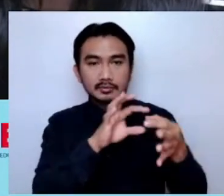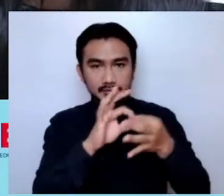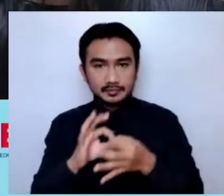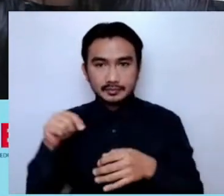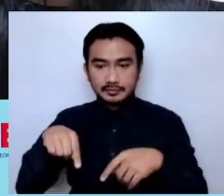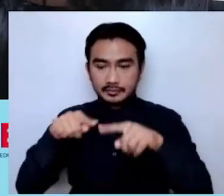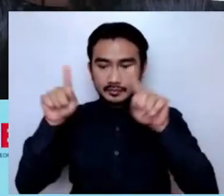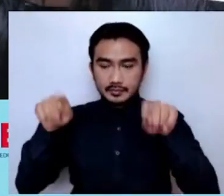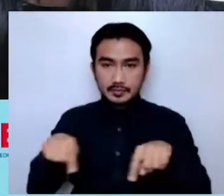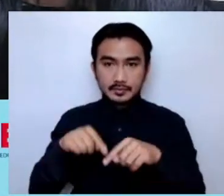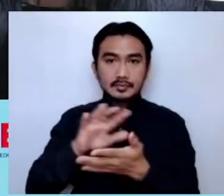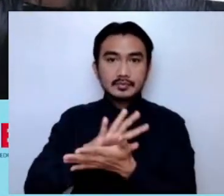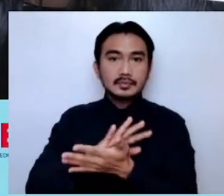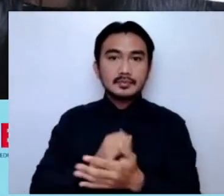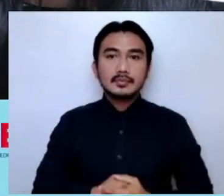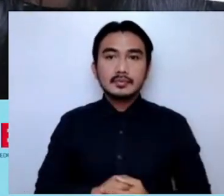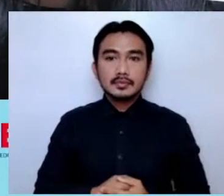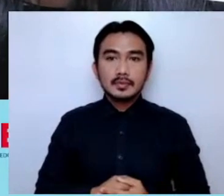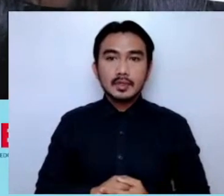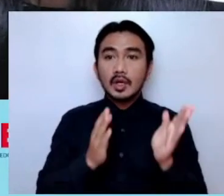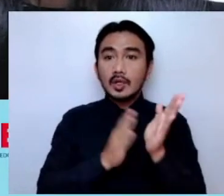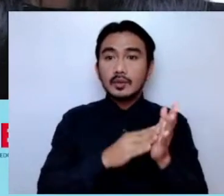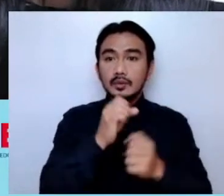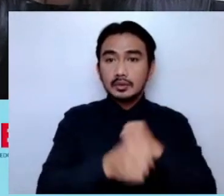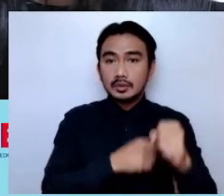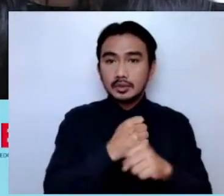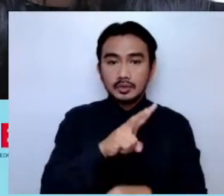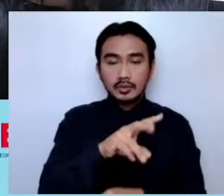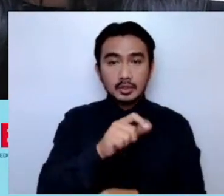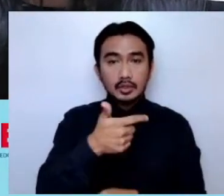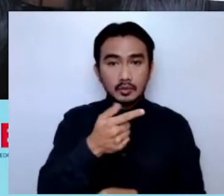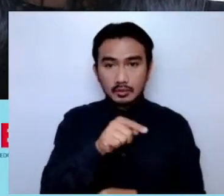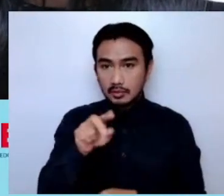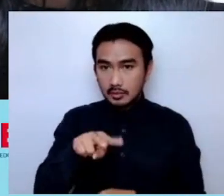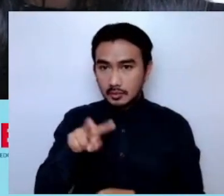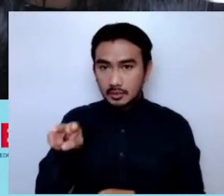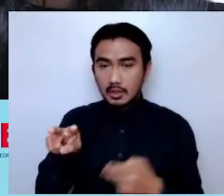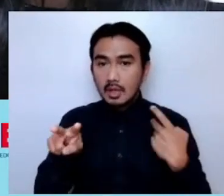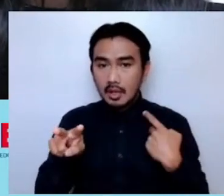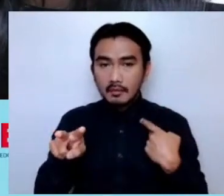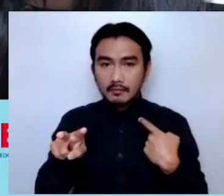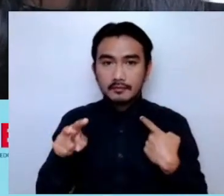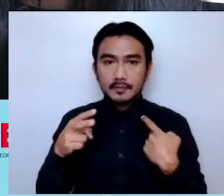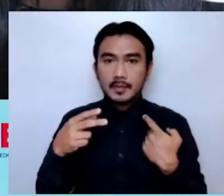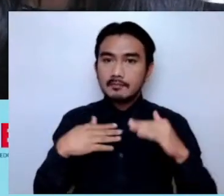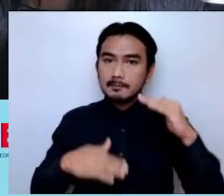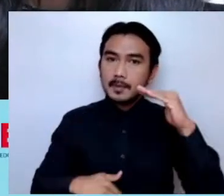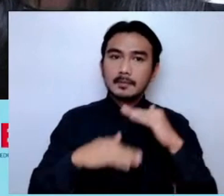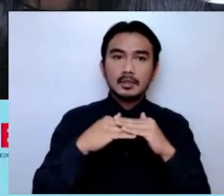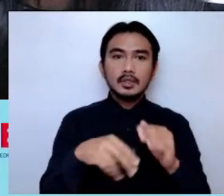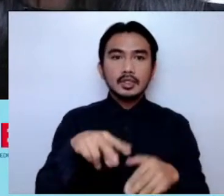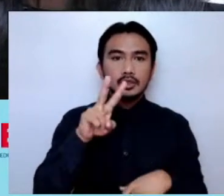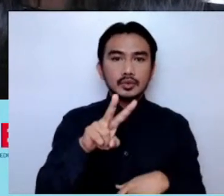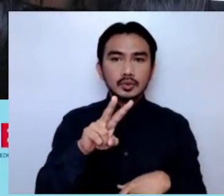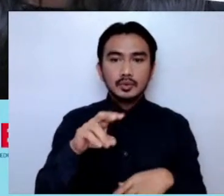ratee. For school year 2021 to 2022, there will be only a maximum of 2 classroom